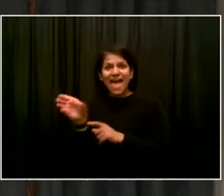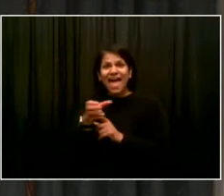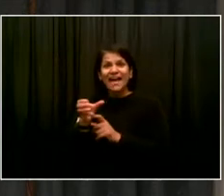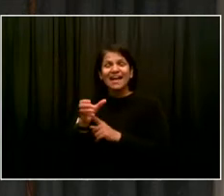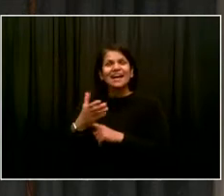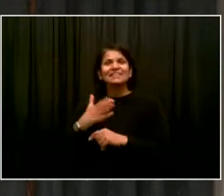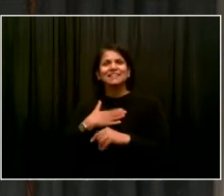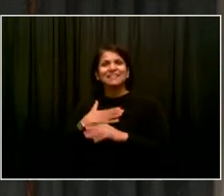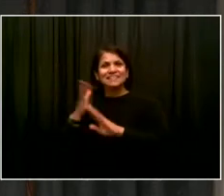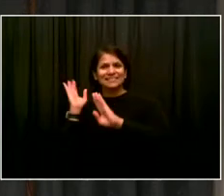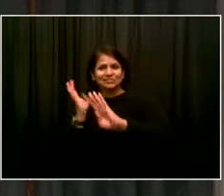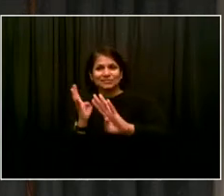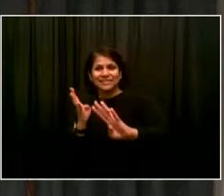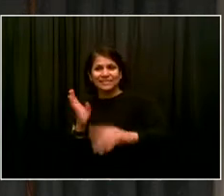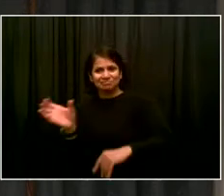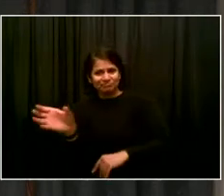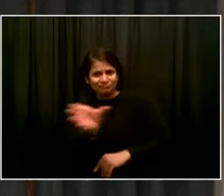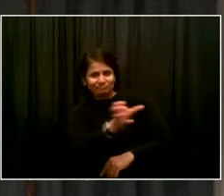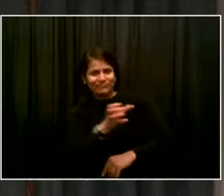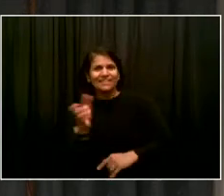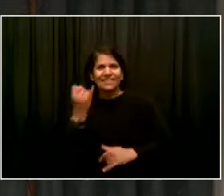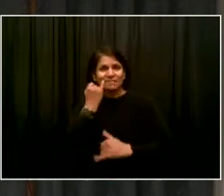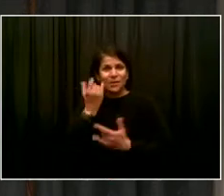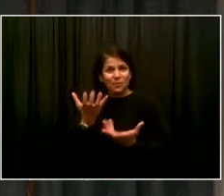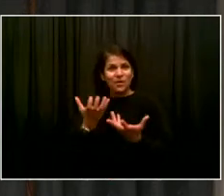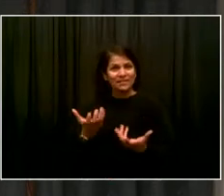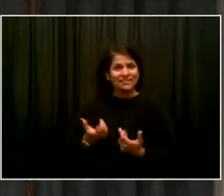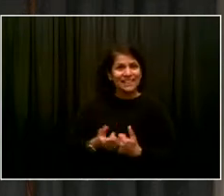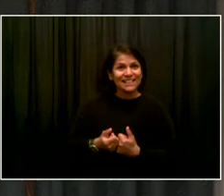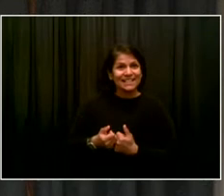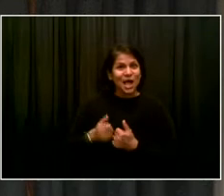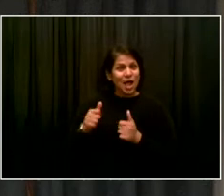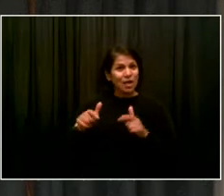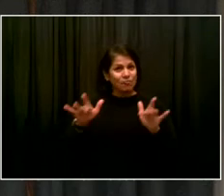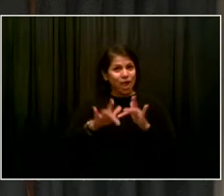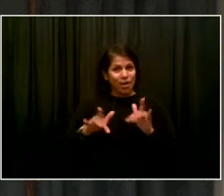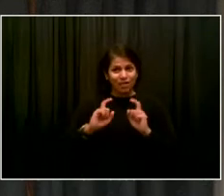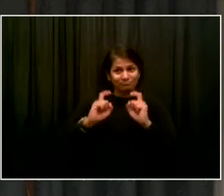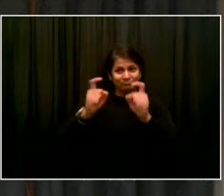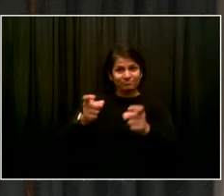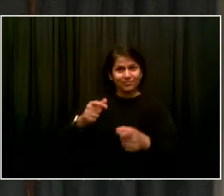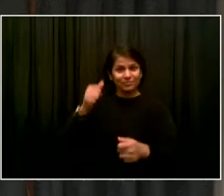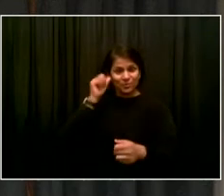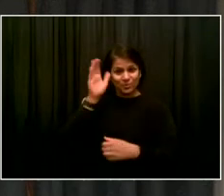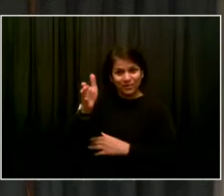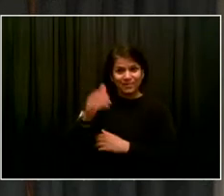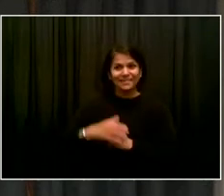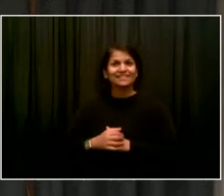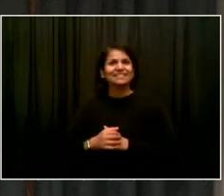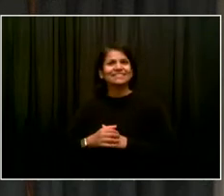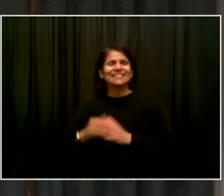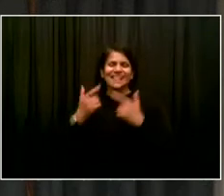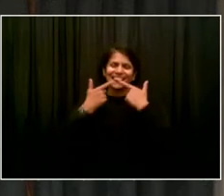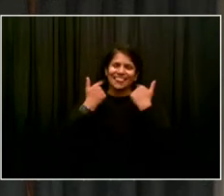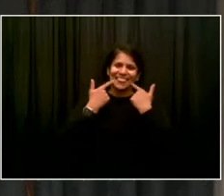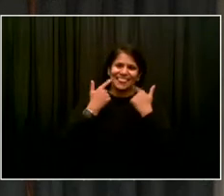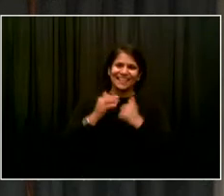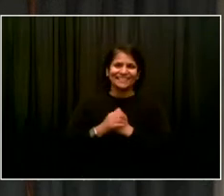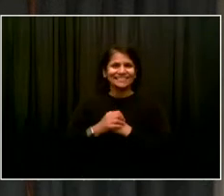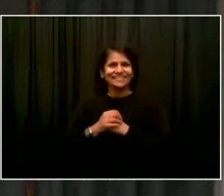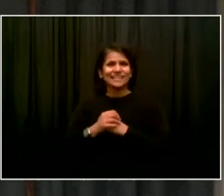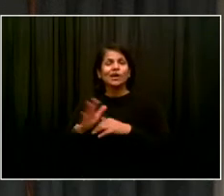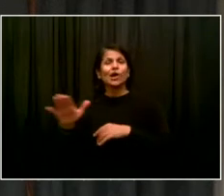we'll give you a copy. But to everyone, you're doing priceless work, sacred